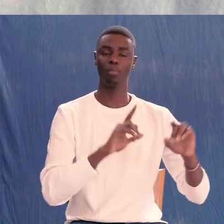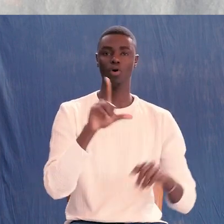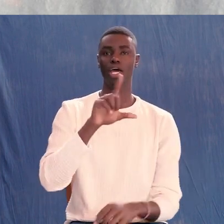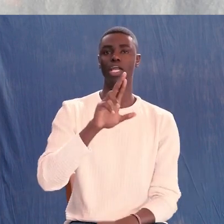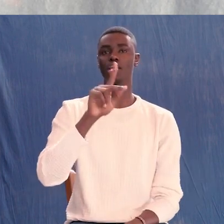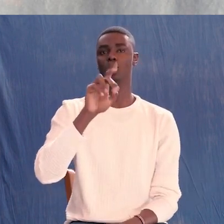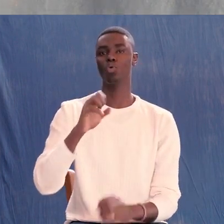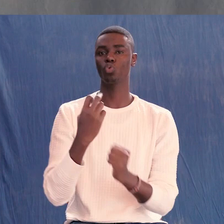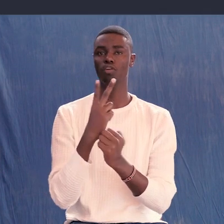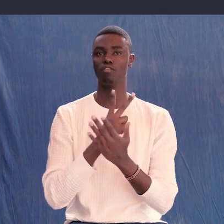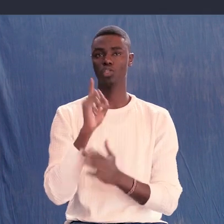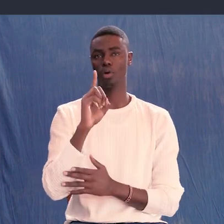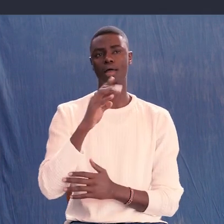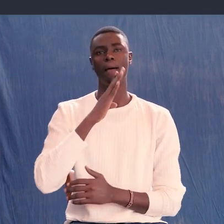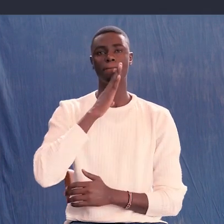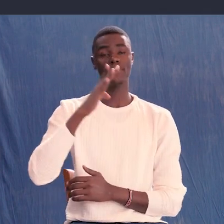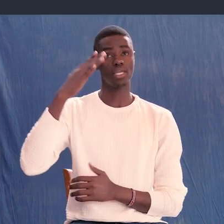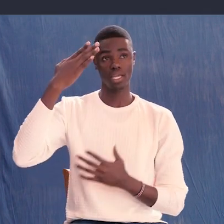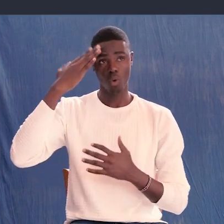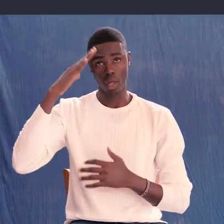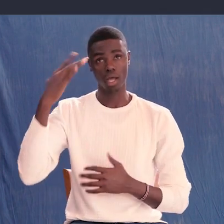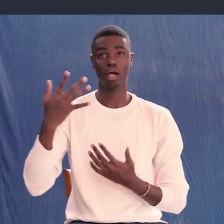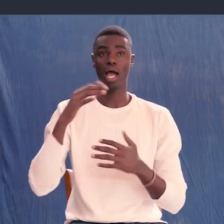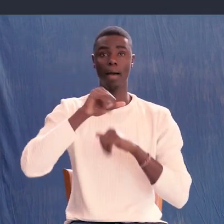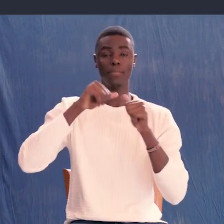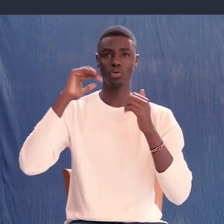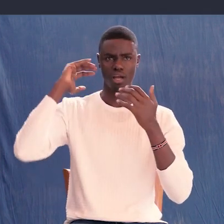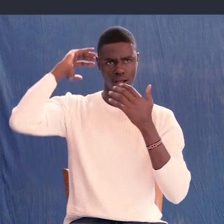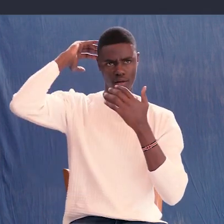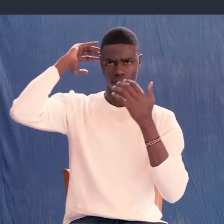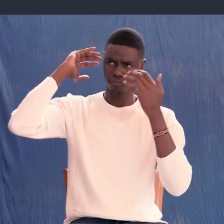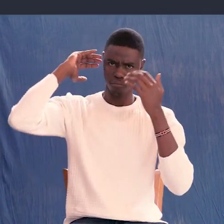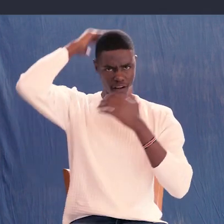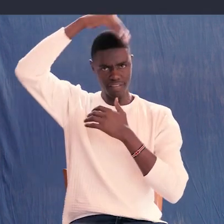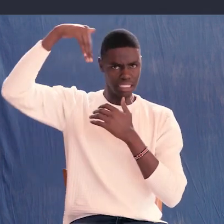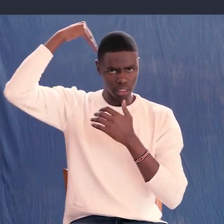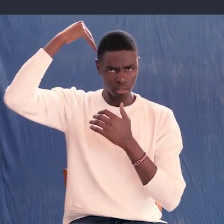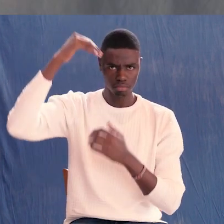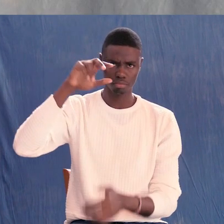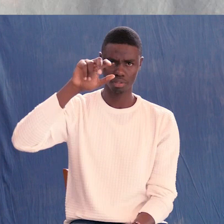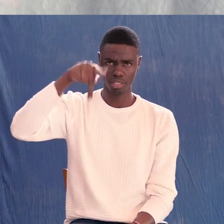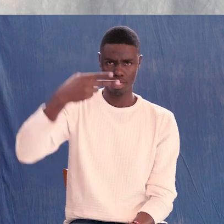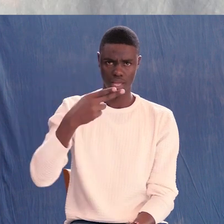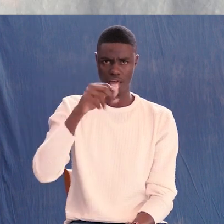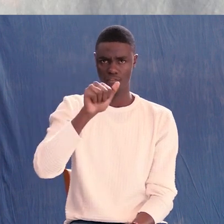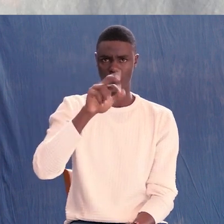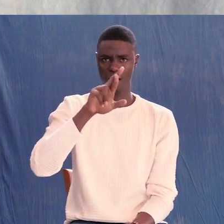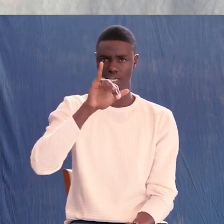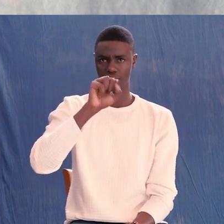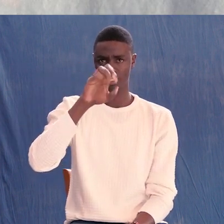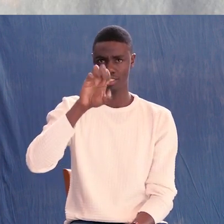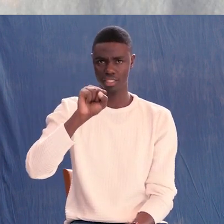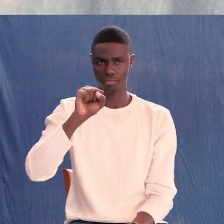verse 1, says, beware of the yeast of the Pharisees, which is hypocrisy. What he's talking about is that